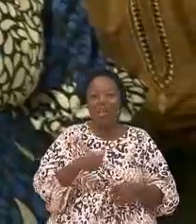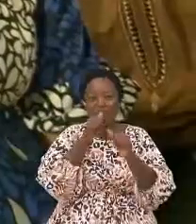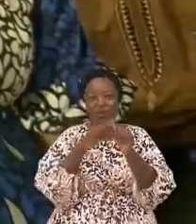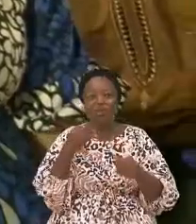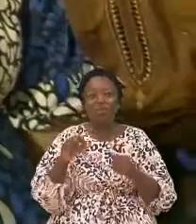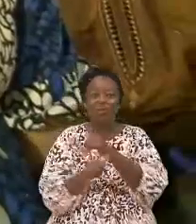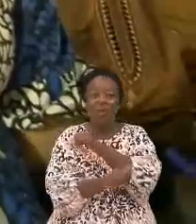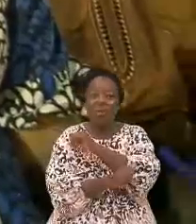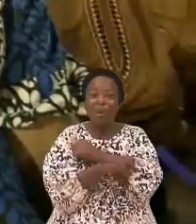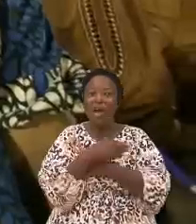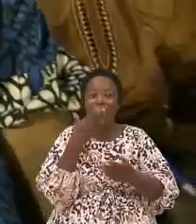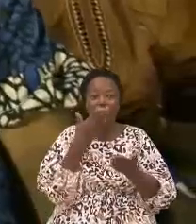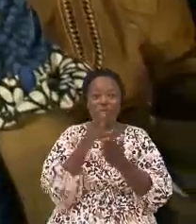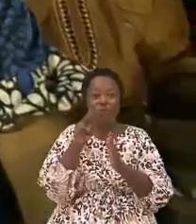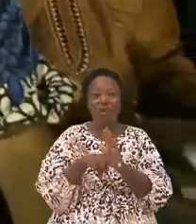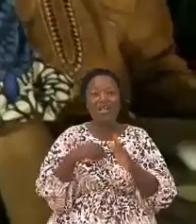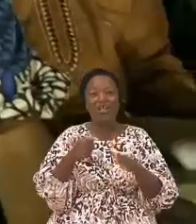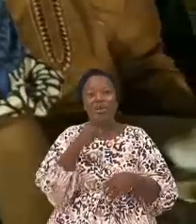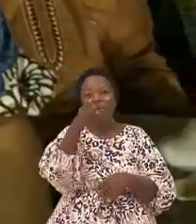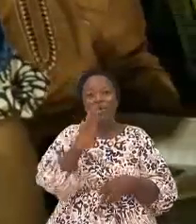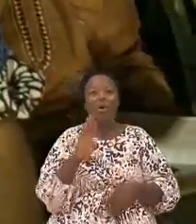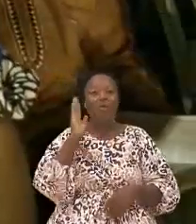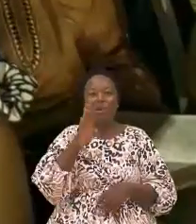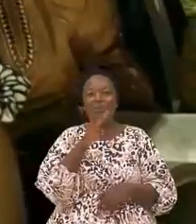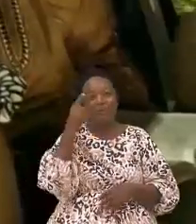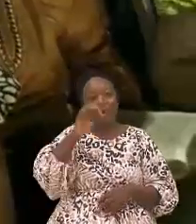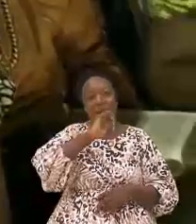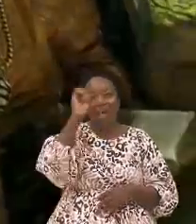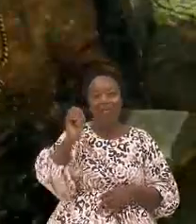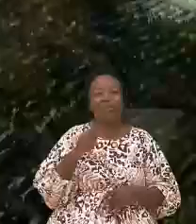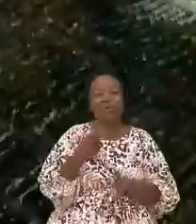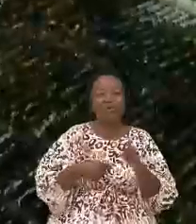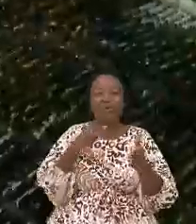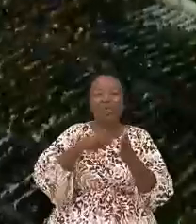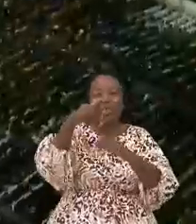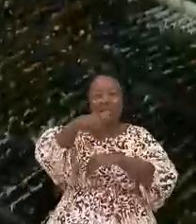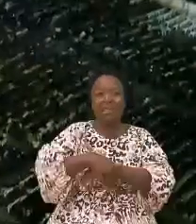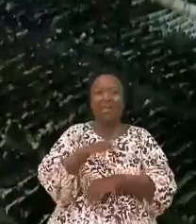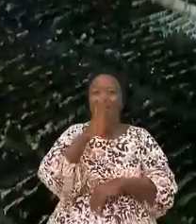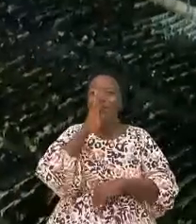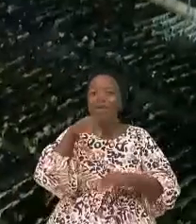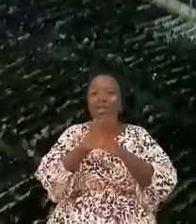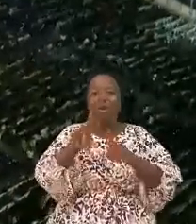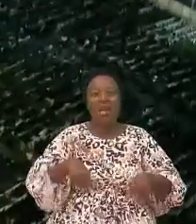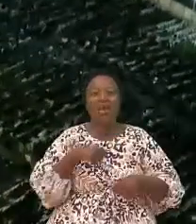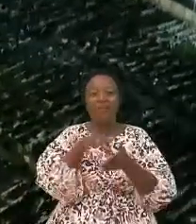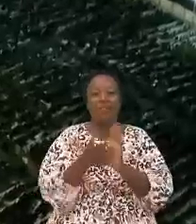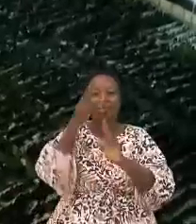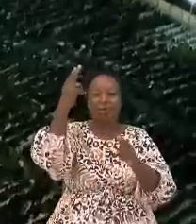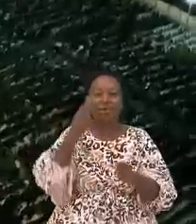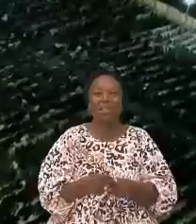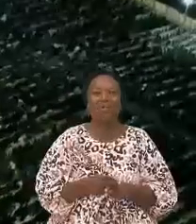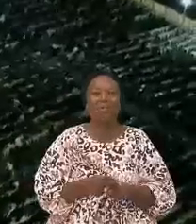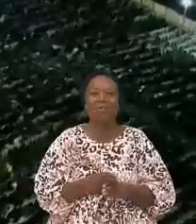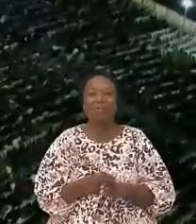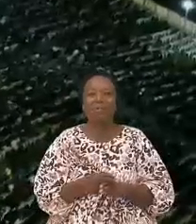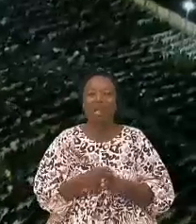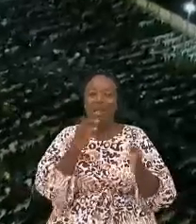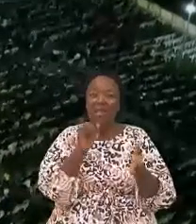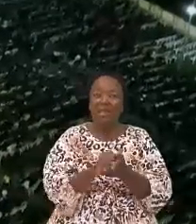blessing of God and the blessing of Abraham, and the goodness of God will forever from tonight be in